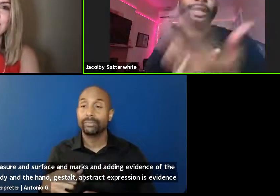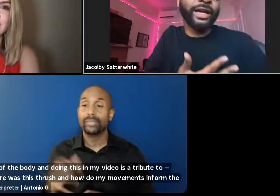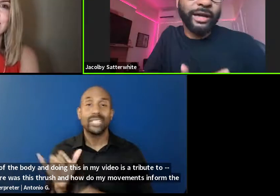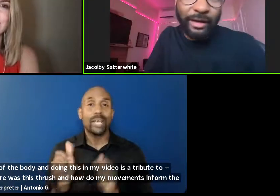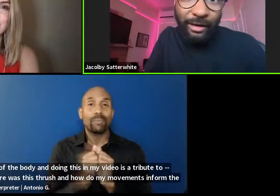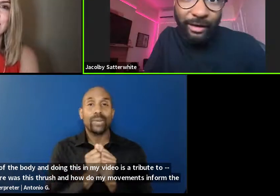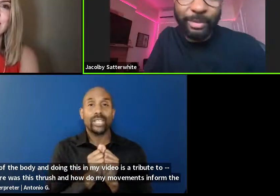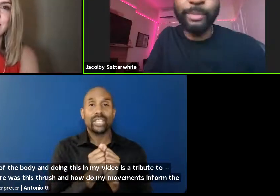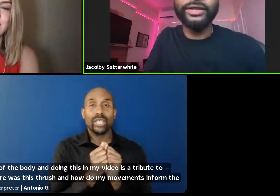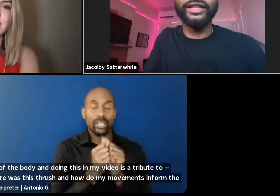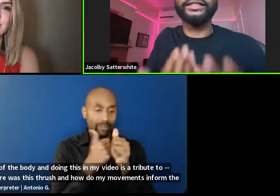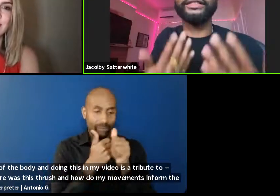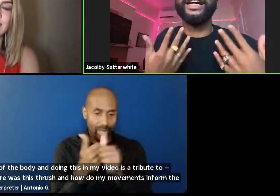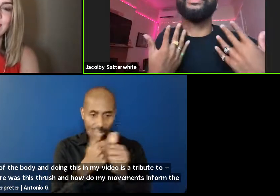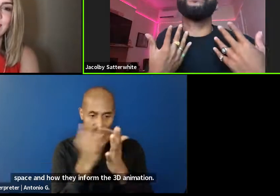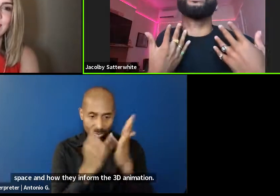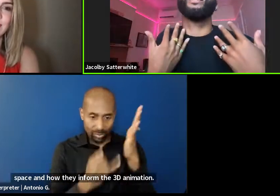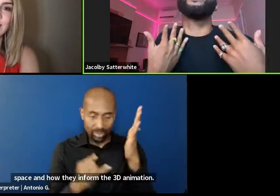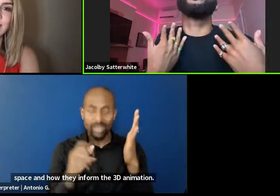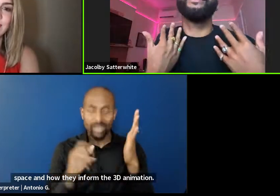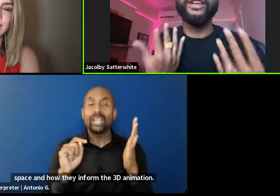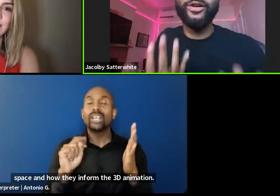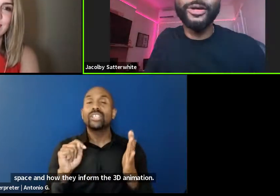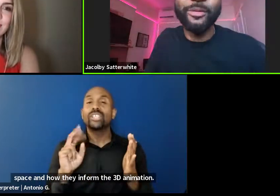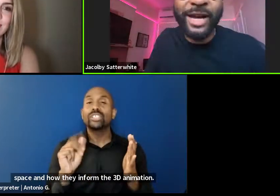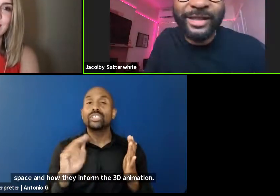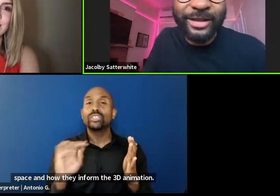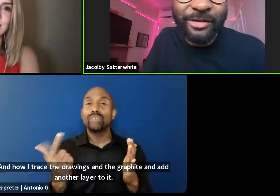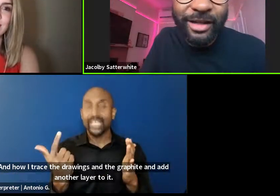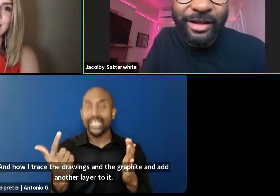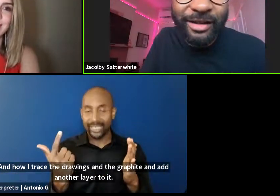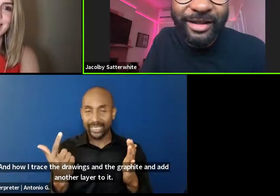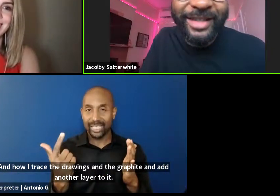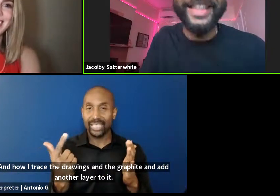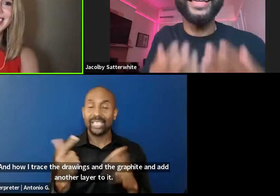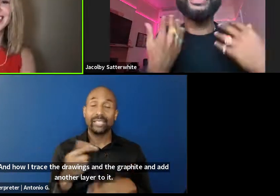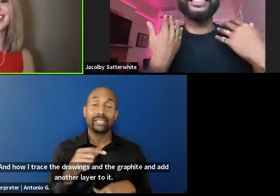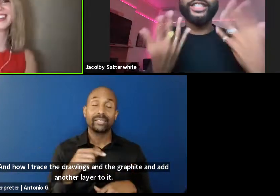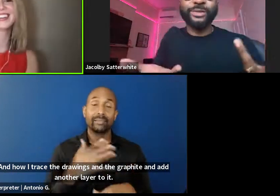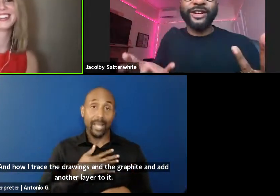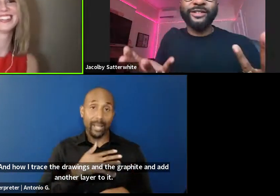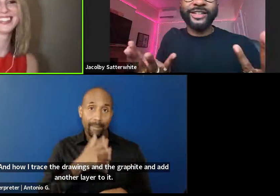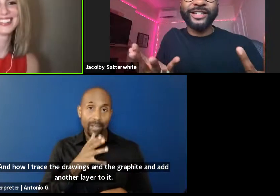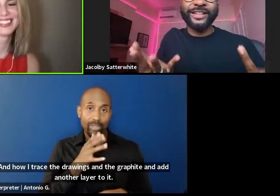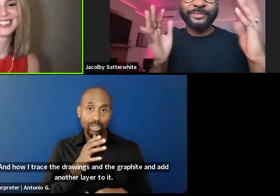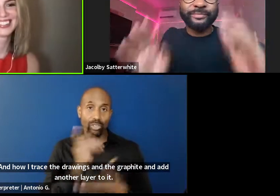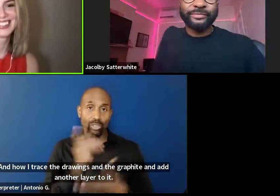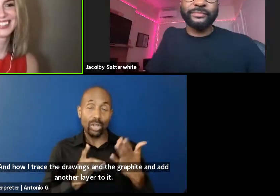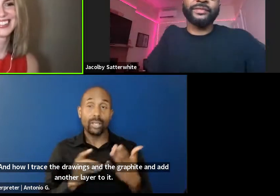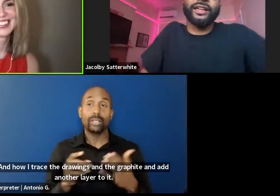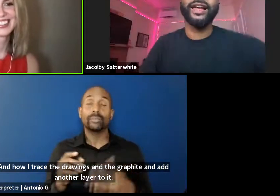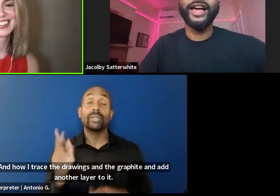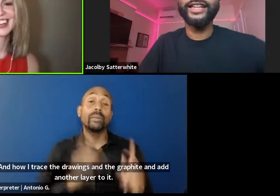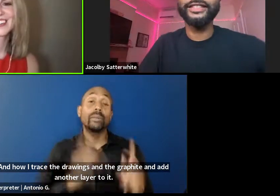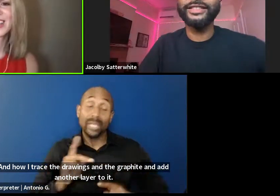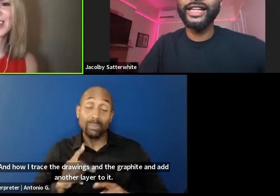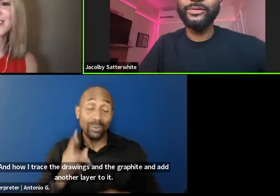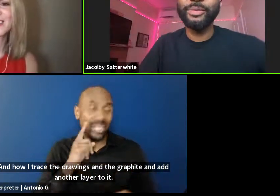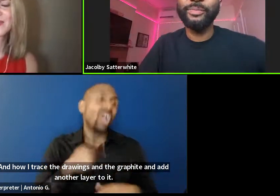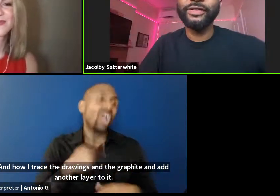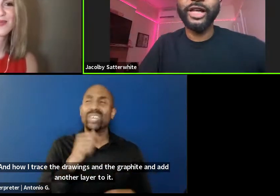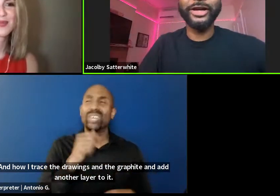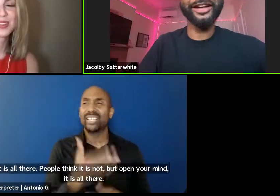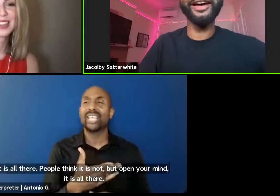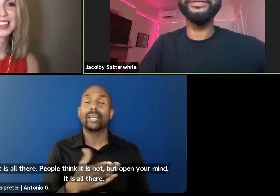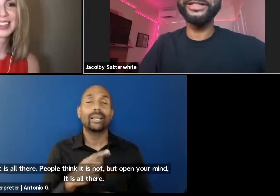all there. People think it's not there, but God damn it, open your mind, it's all there. It's literally all there. Yeah, I can't stand